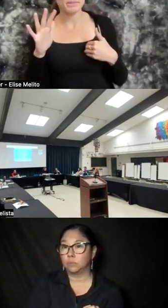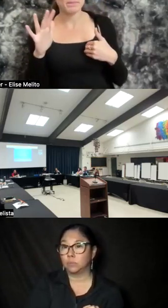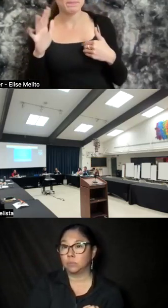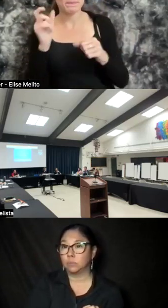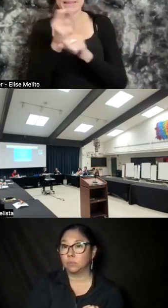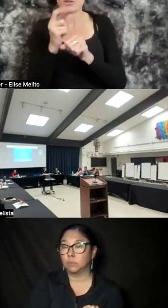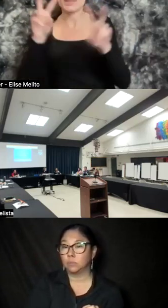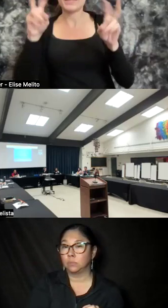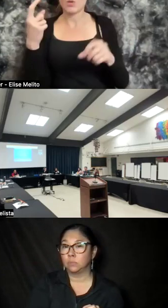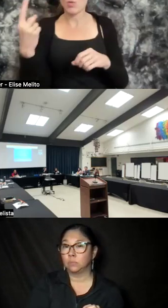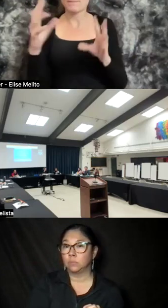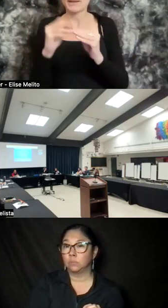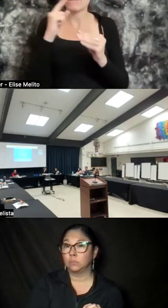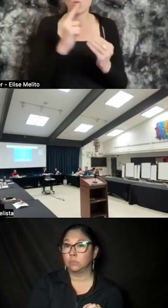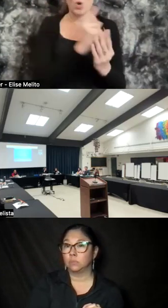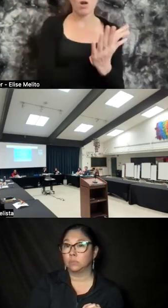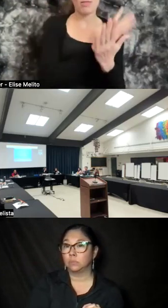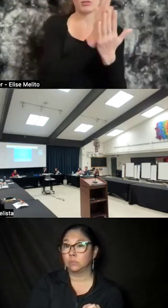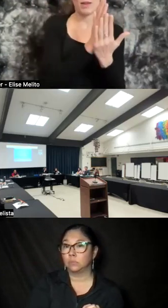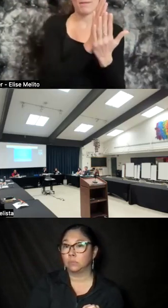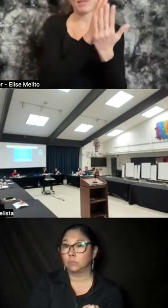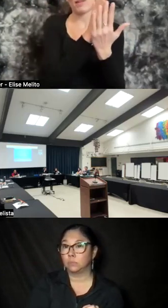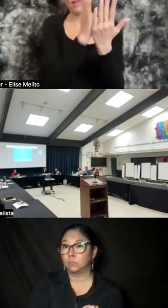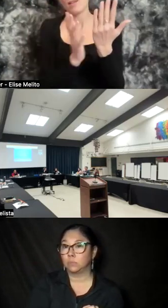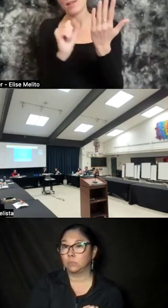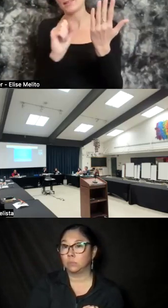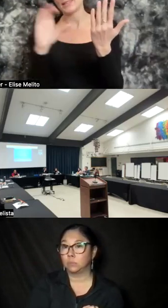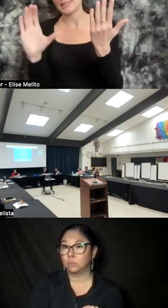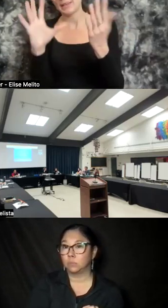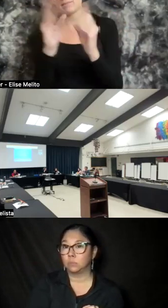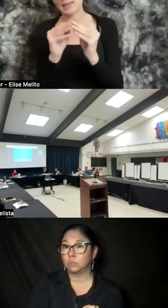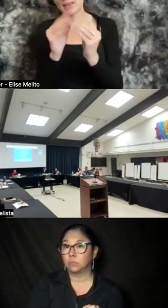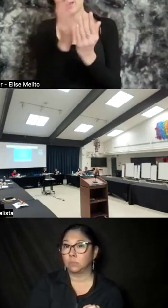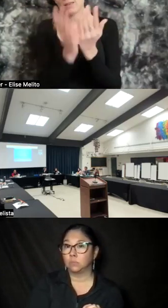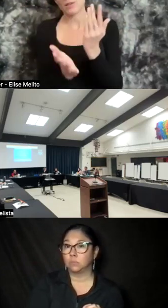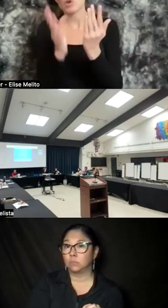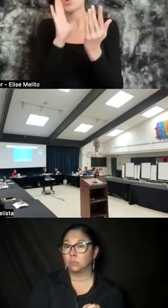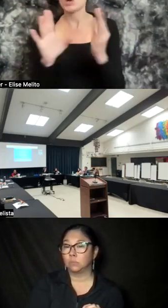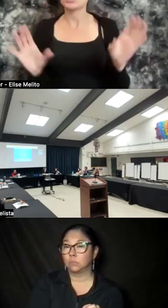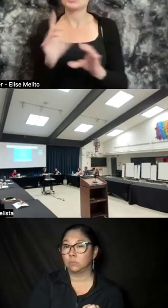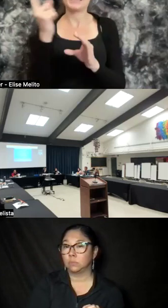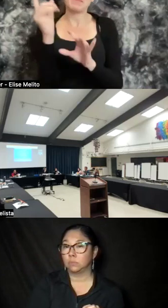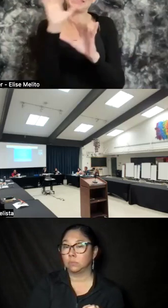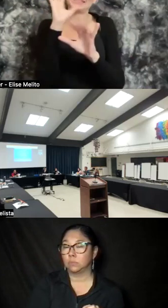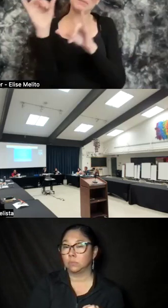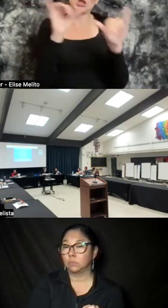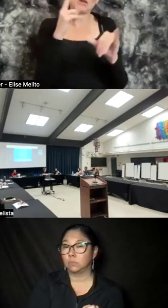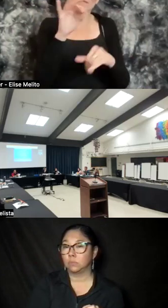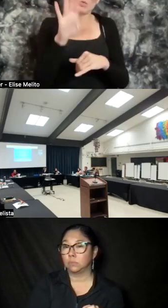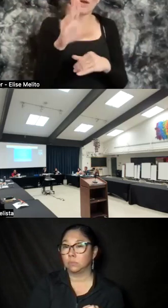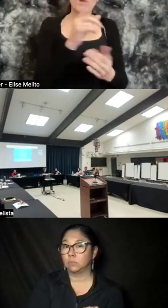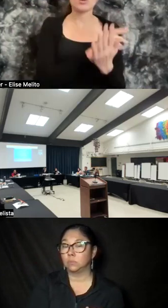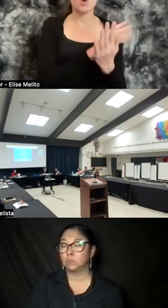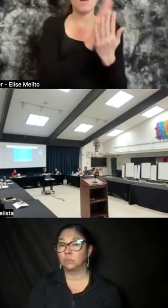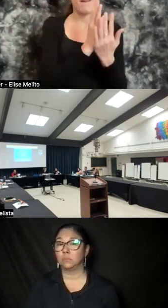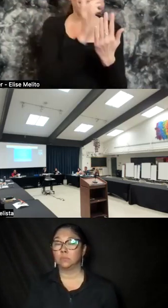annual Title I meeting for half of it, and then an SSC meeting for the other half. We're going to do something comparable in February, where half the meeting is going to